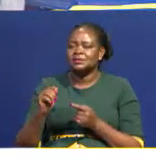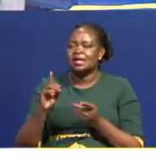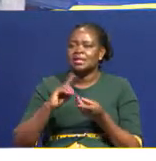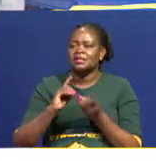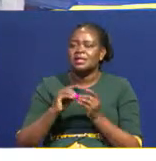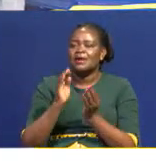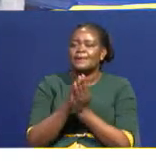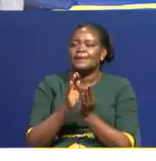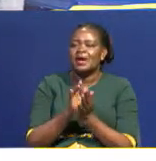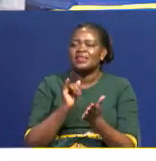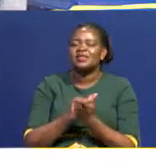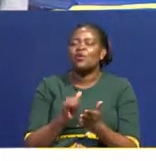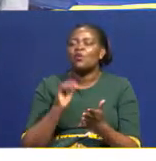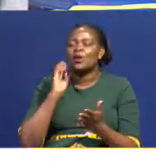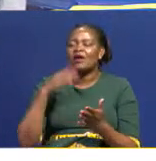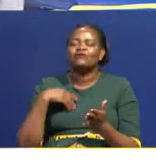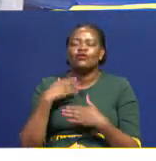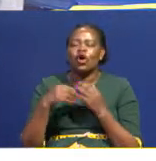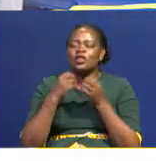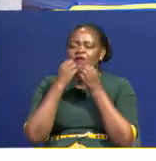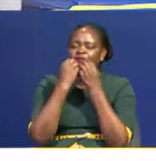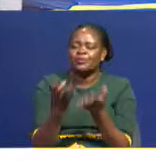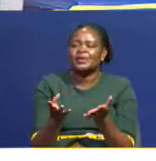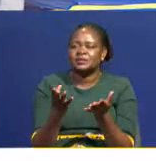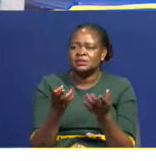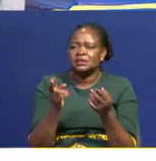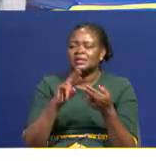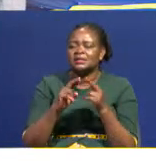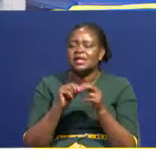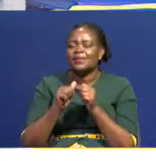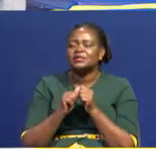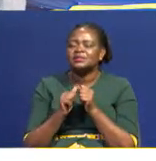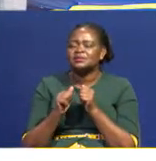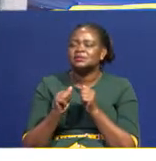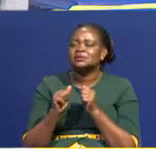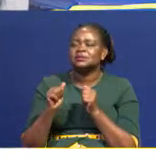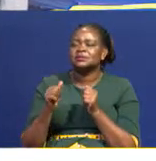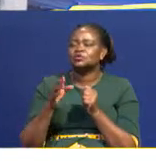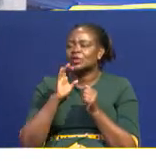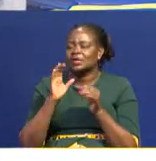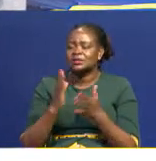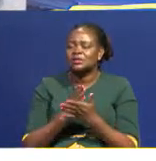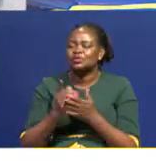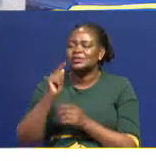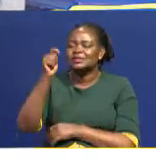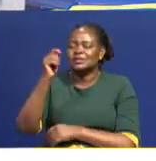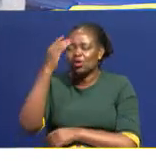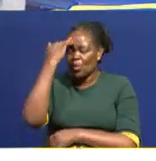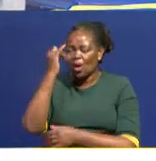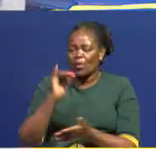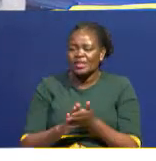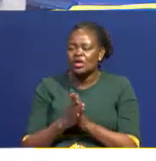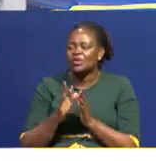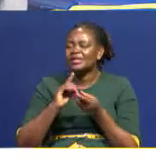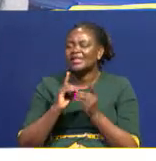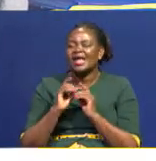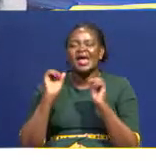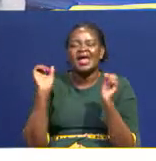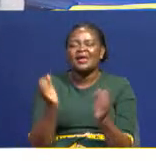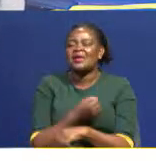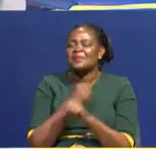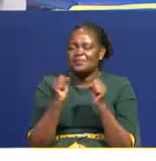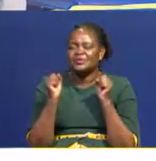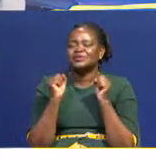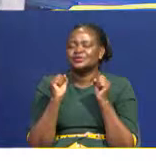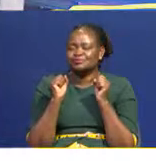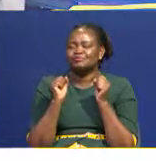centralized depository of all data and information relating to the maritime sector, which is key because without data, you are not be able to,